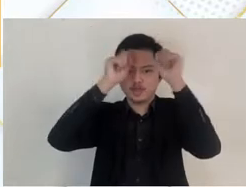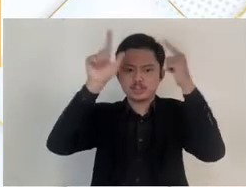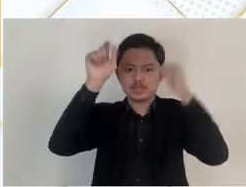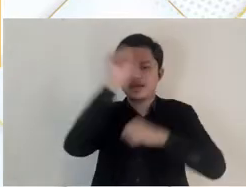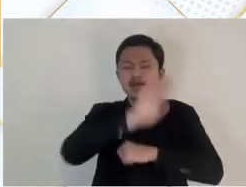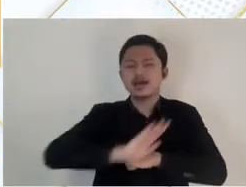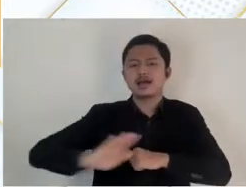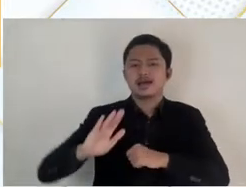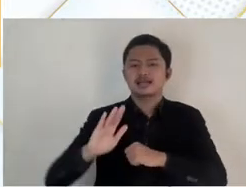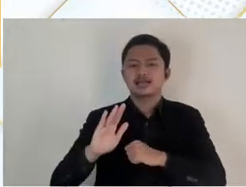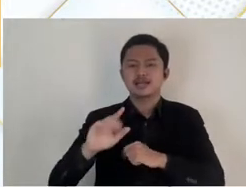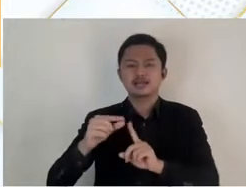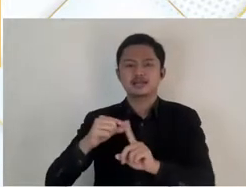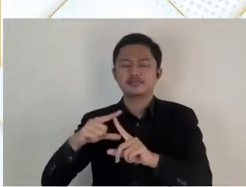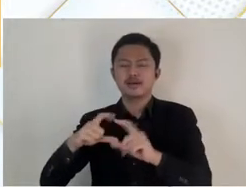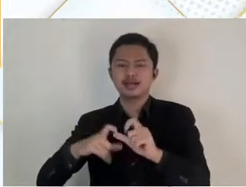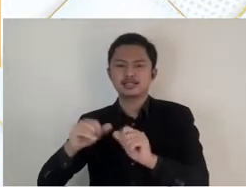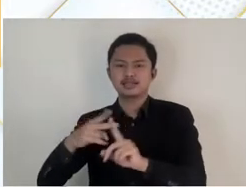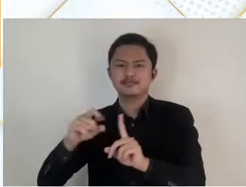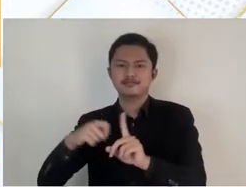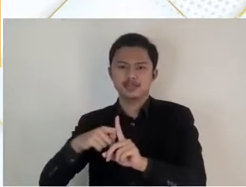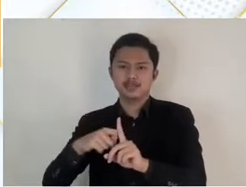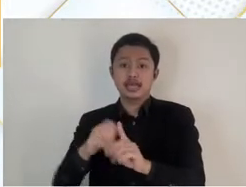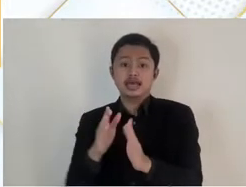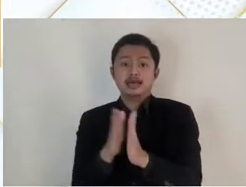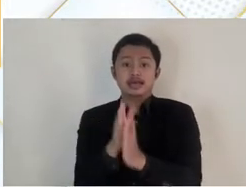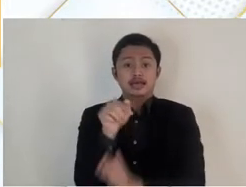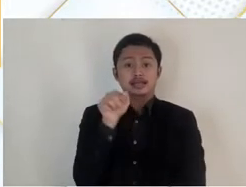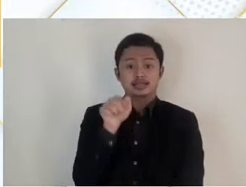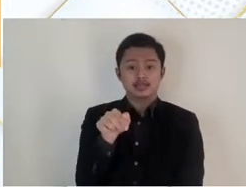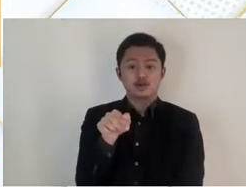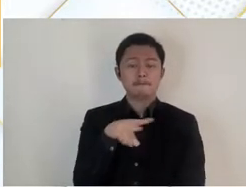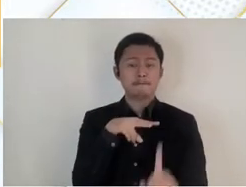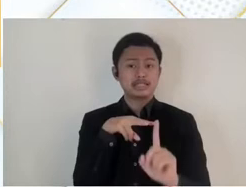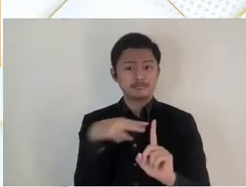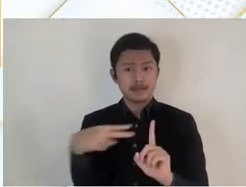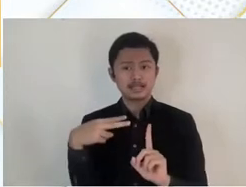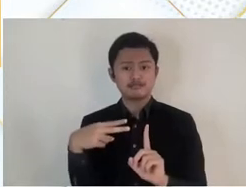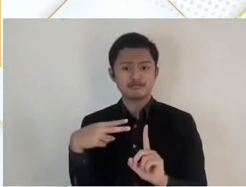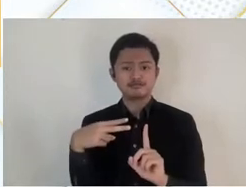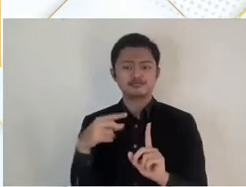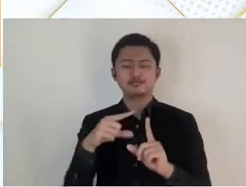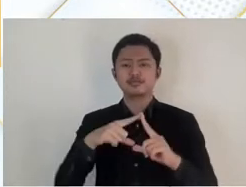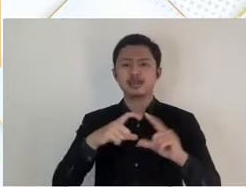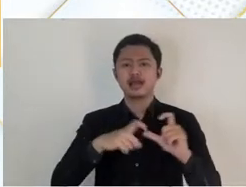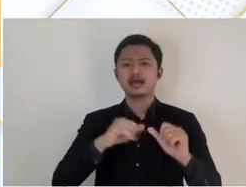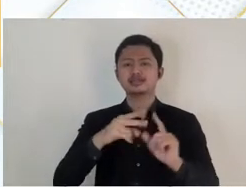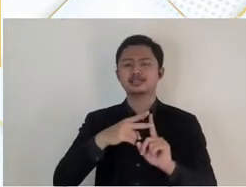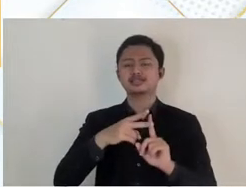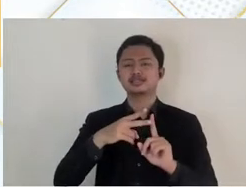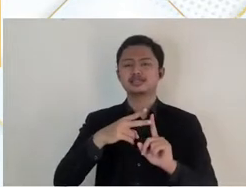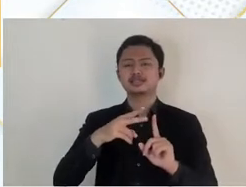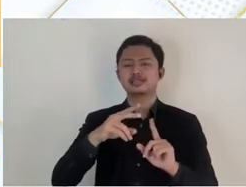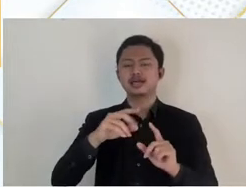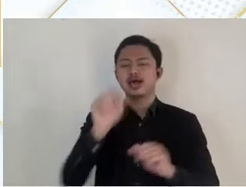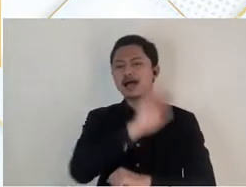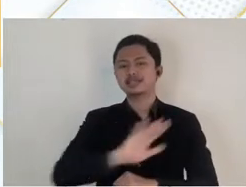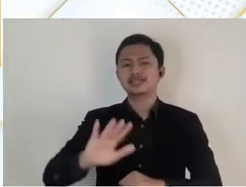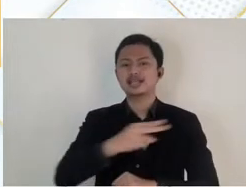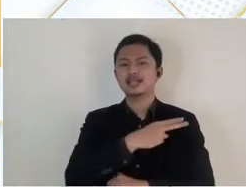on Indo-Pacific. And one of the aspects that ASEAN outlook on Indo-Pacific would